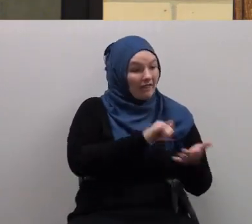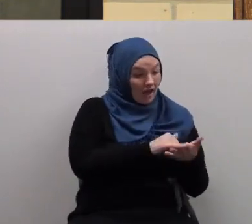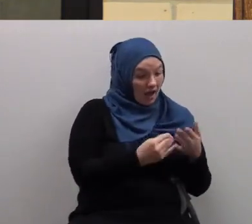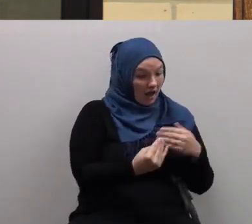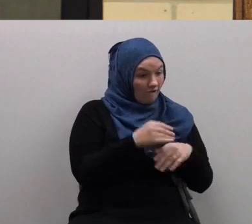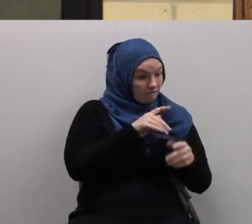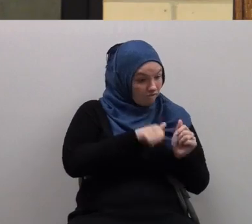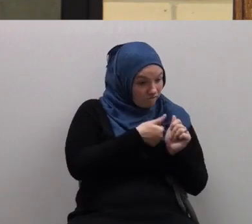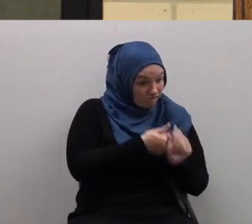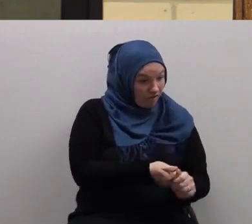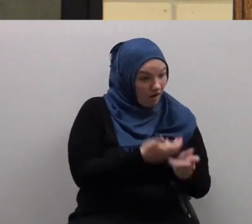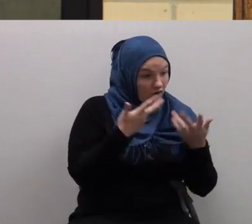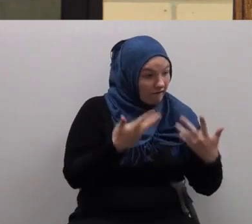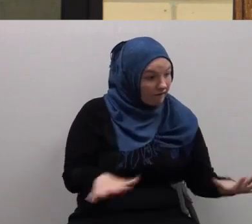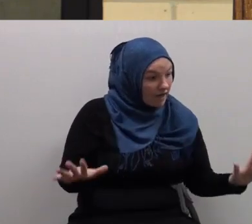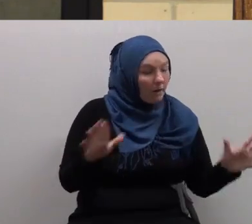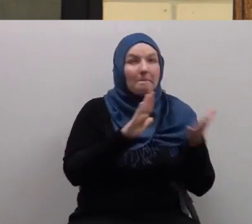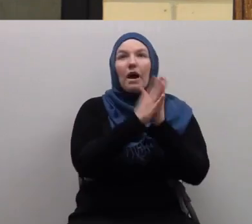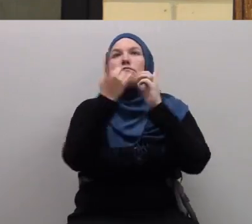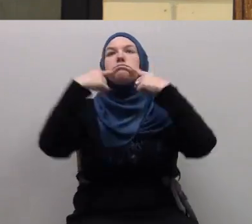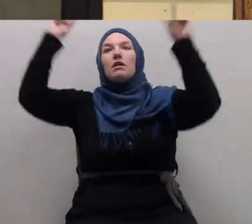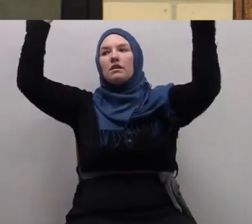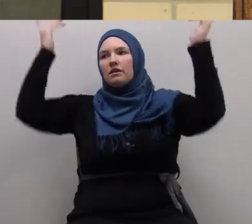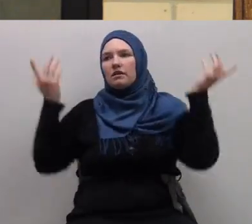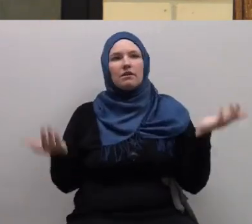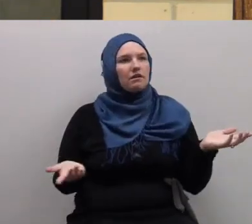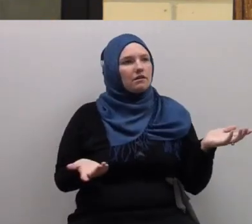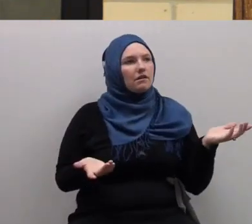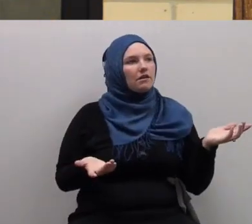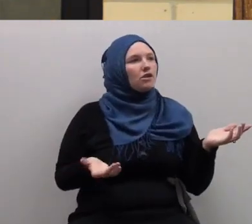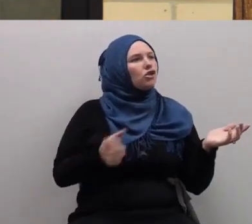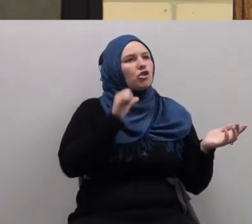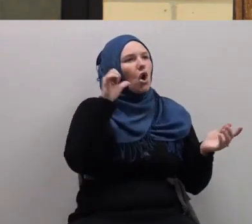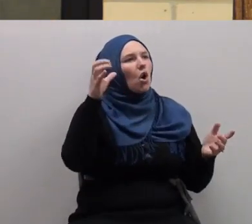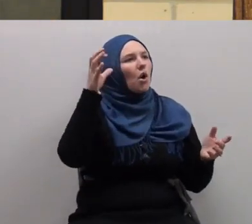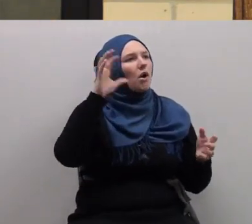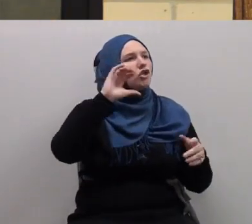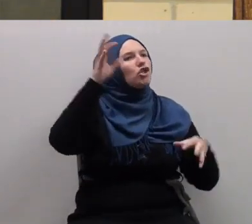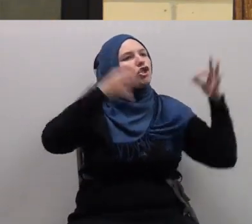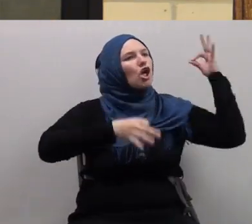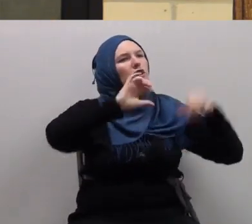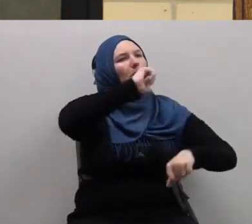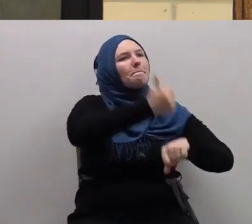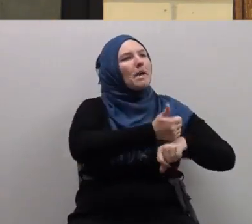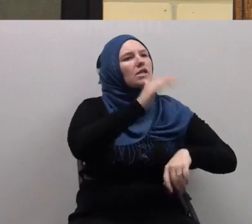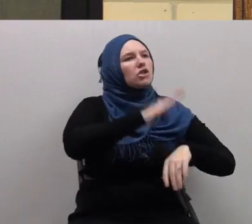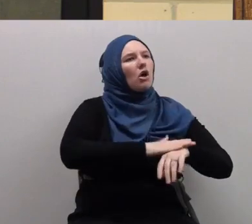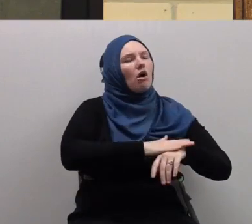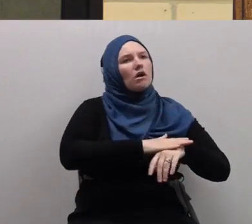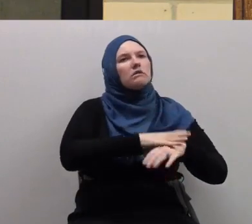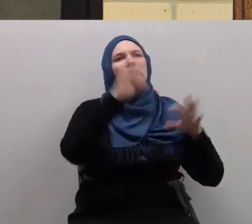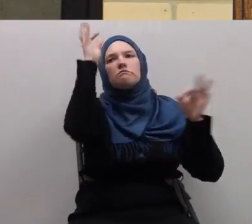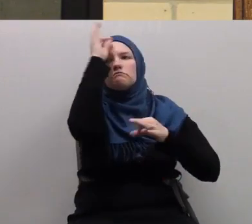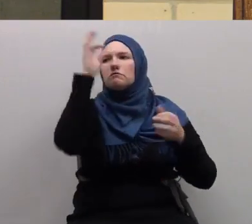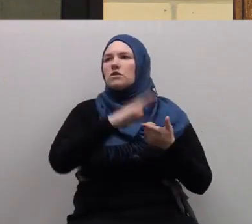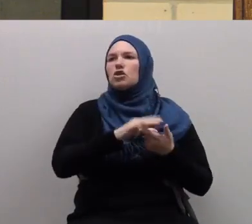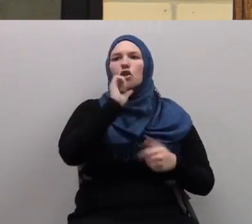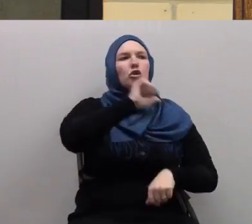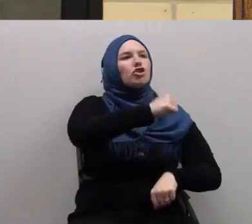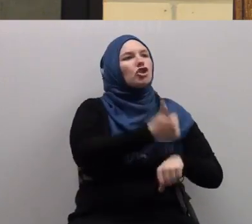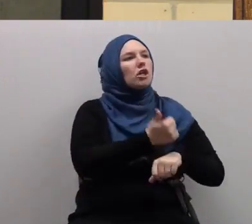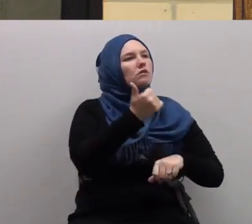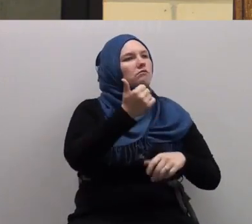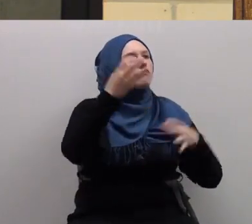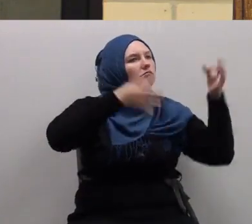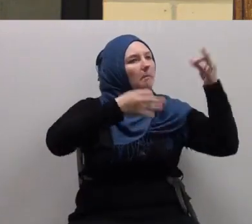people of knowledge if you don't know. But don't judge on ignorance. Don't judge on haste. Don't judge based on